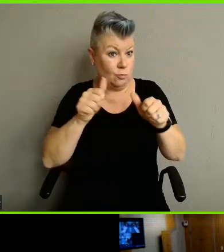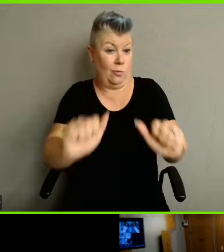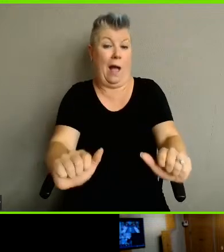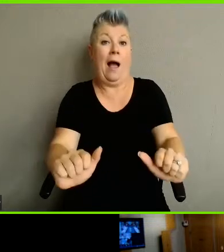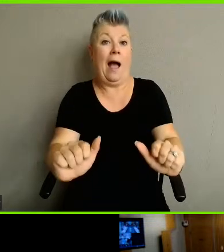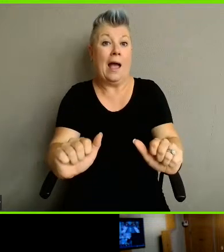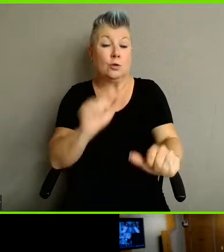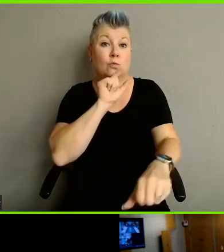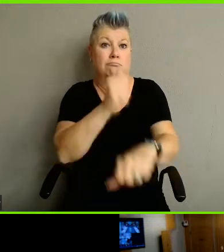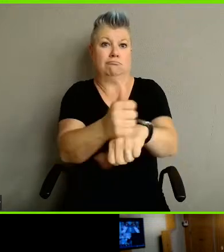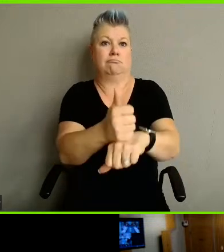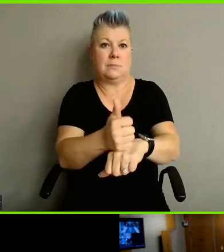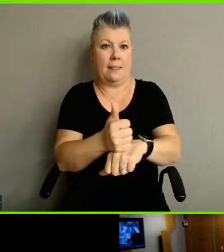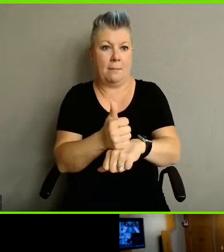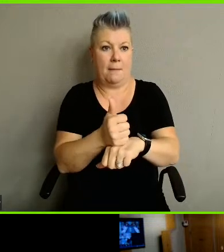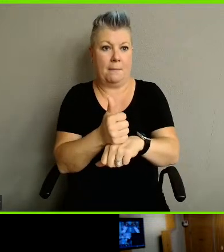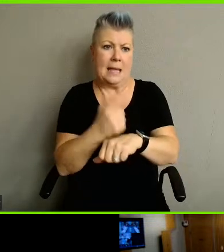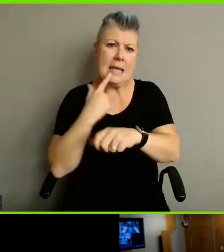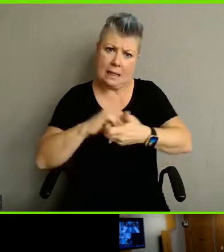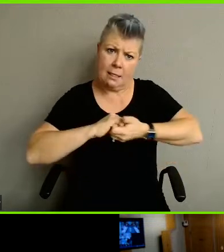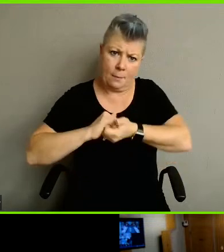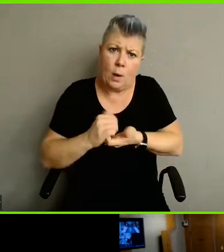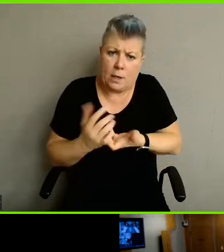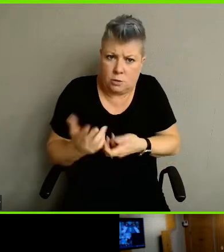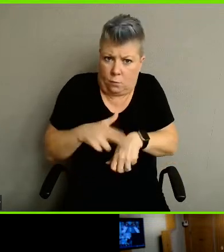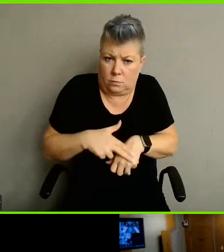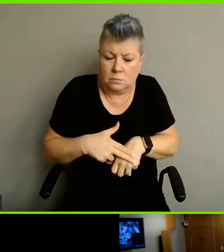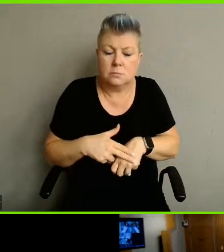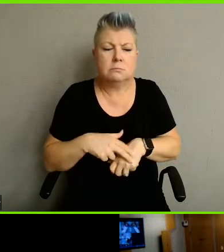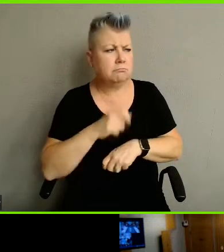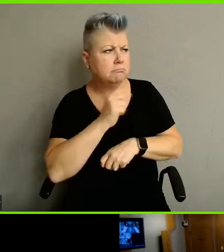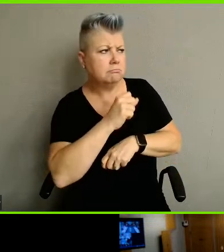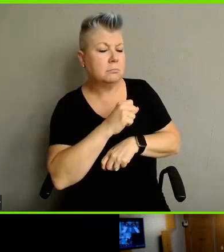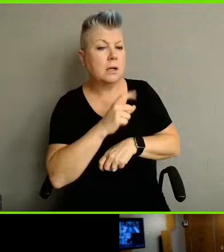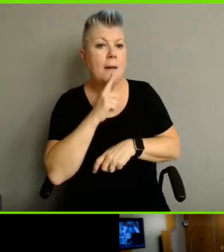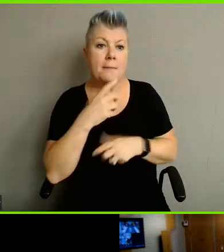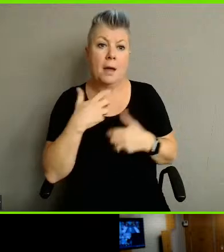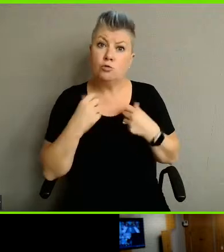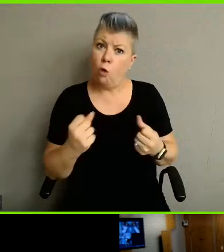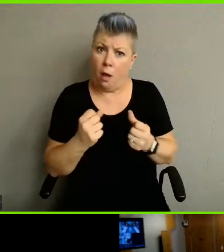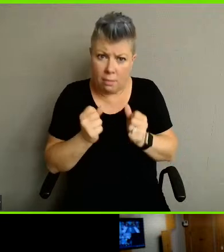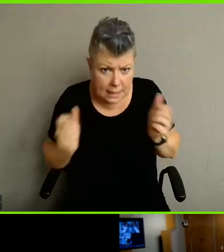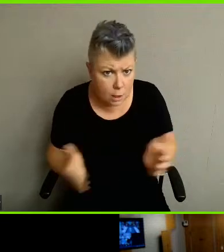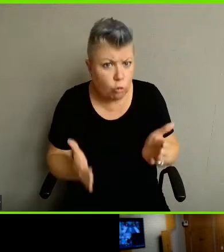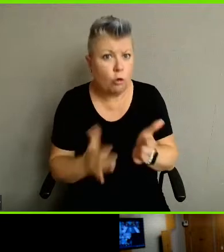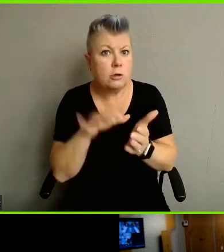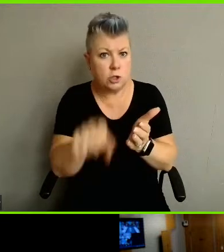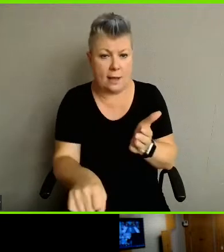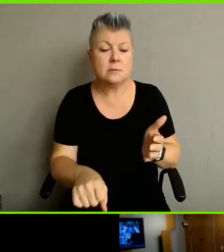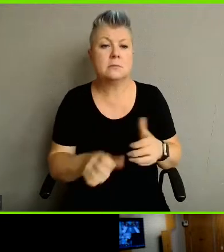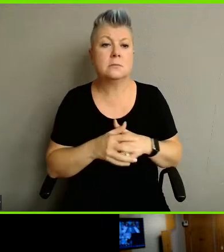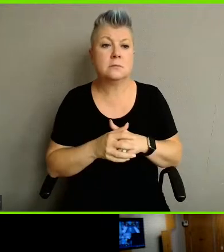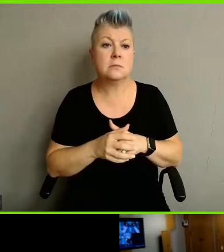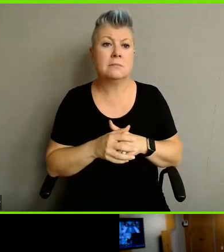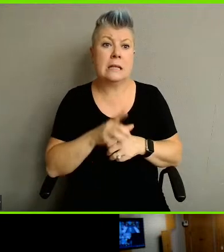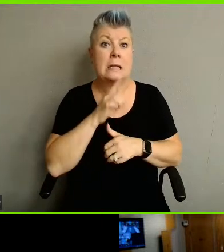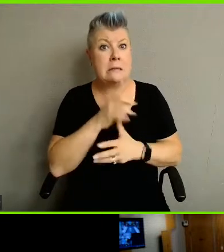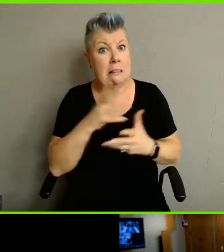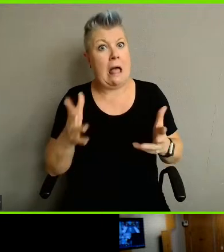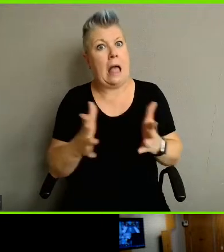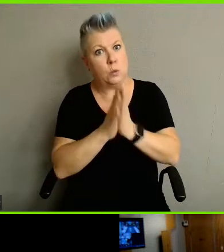those pieces in collaboration. But I strongly encourage it, but that's a pretty big ask